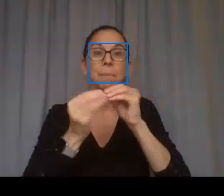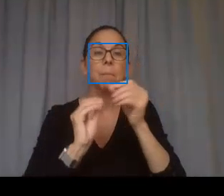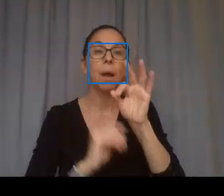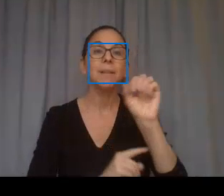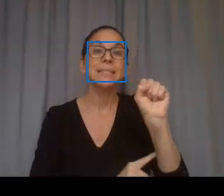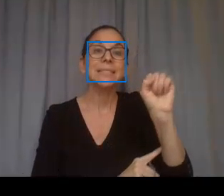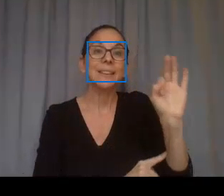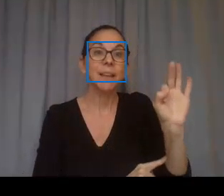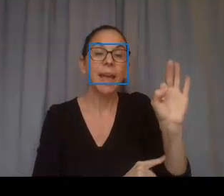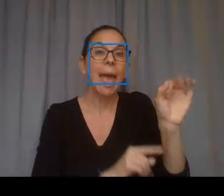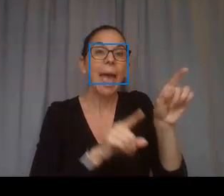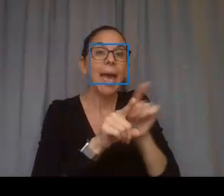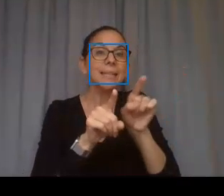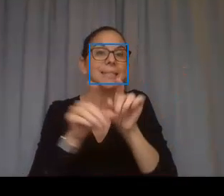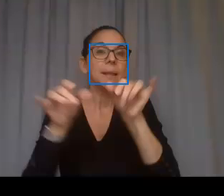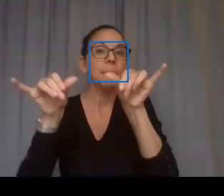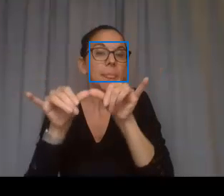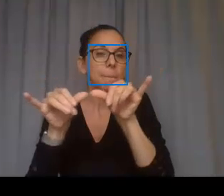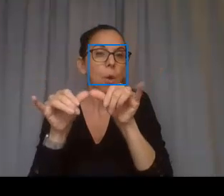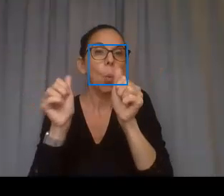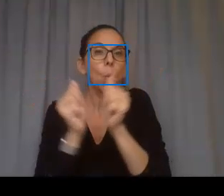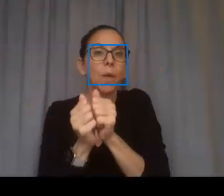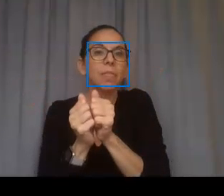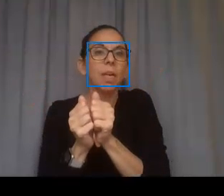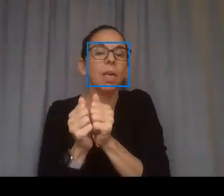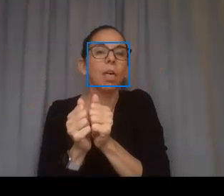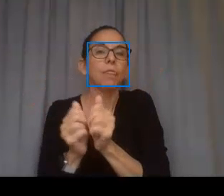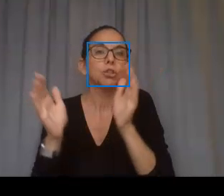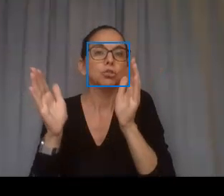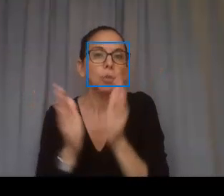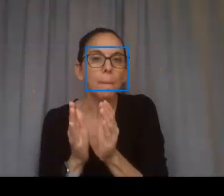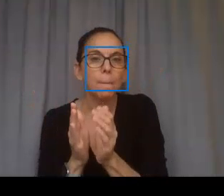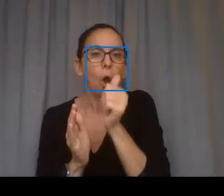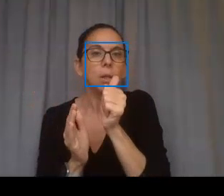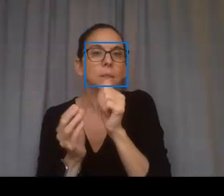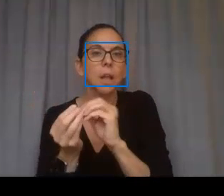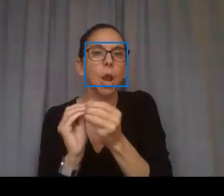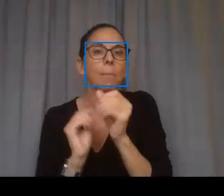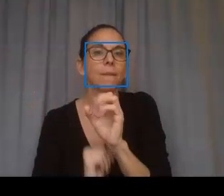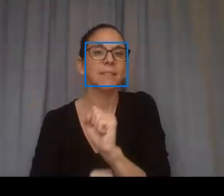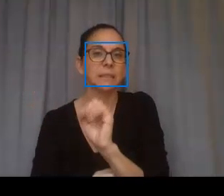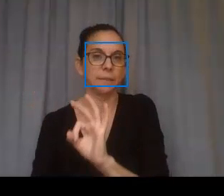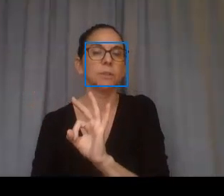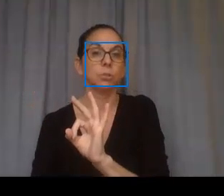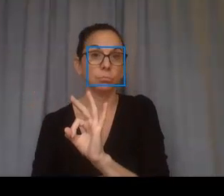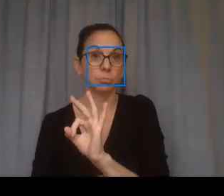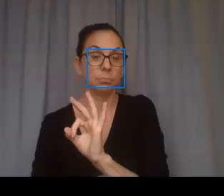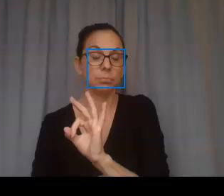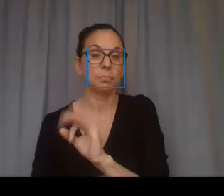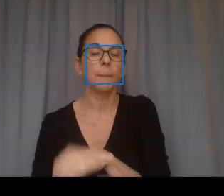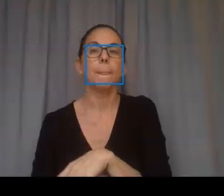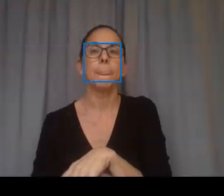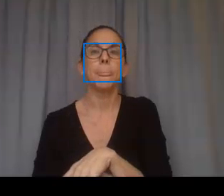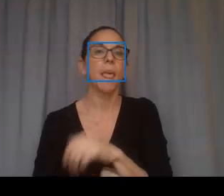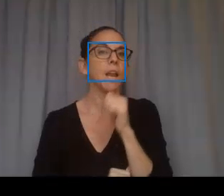significant digits as the measurement with the smallest number of significant digits. Okay, so you're not